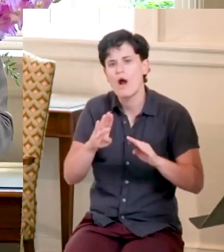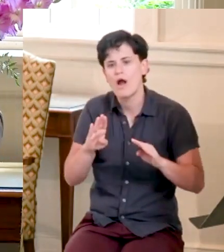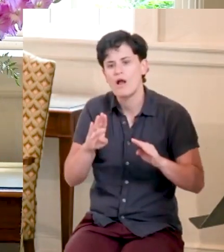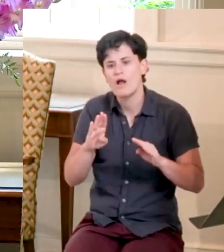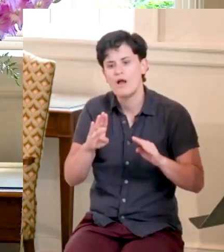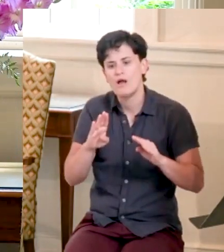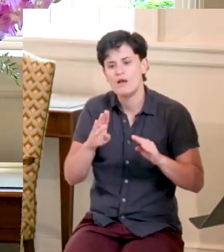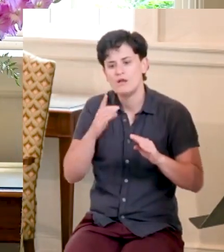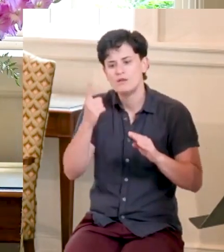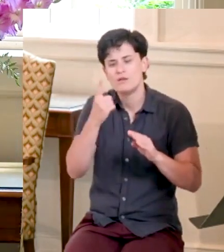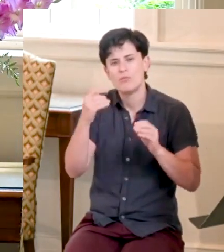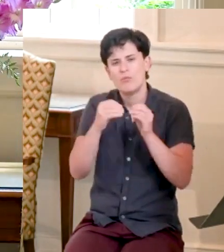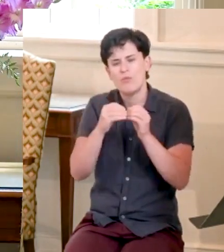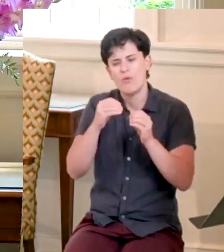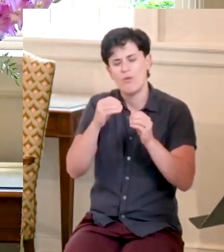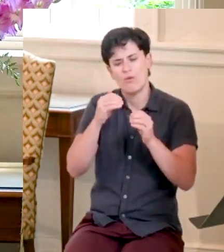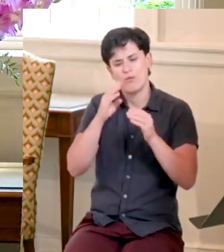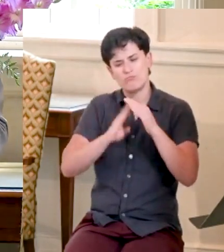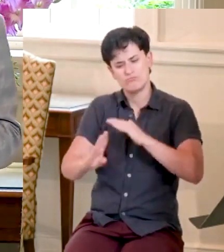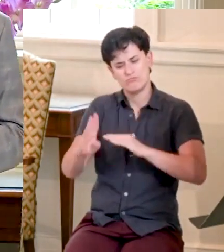something more ordinary.